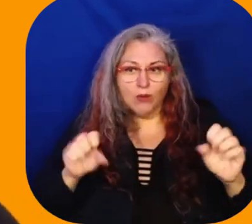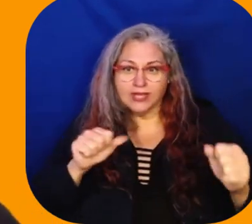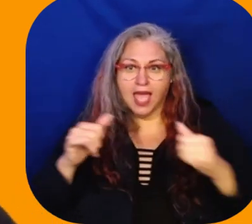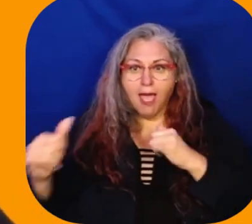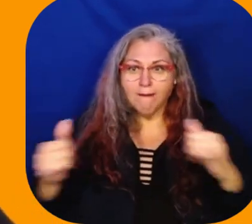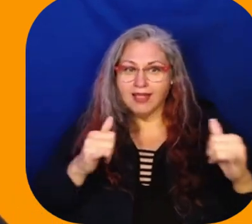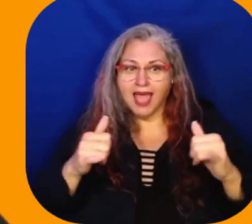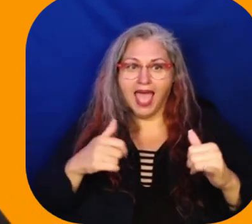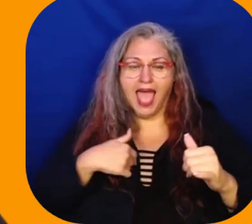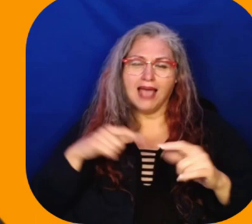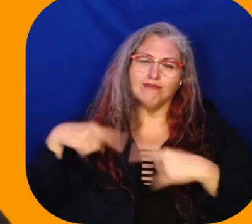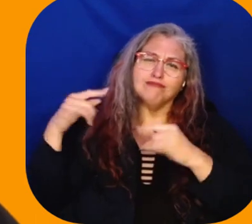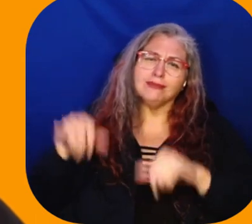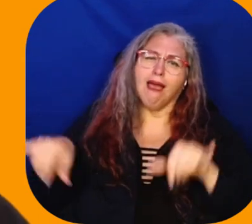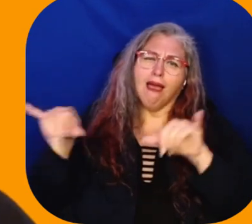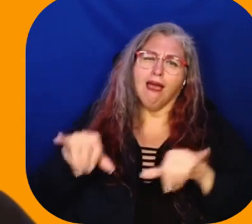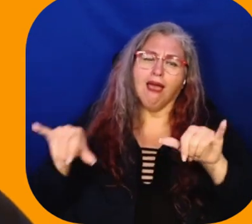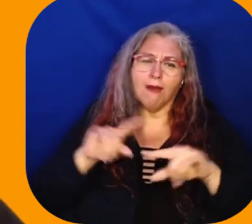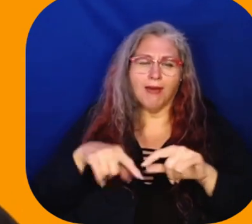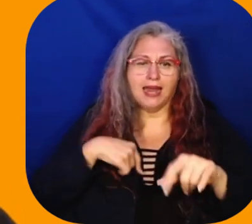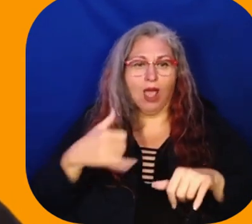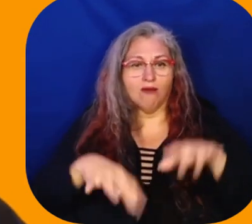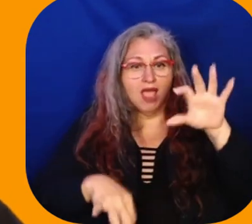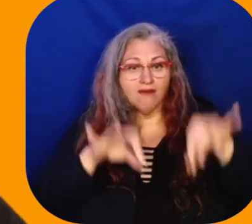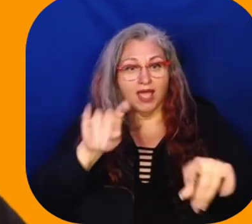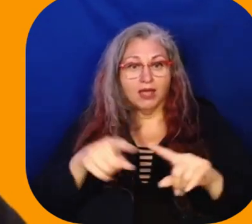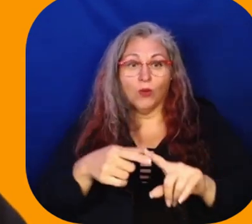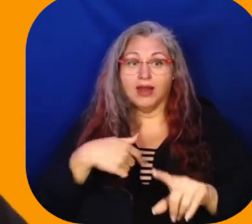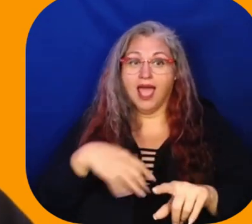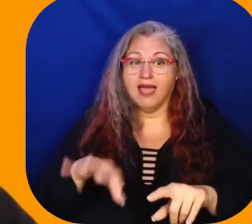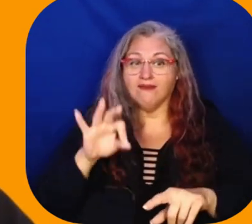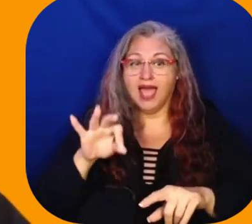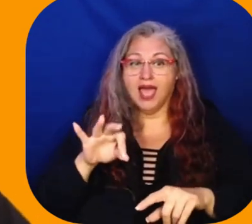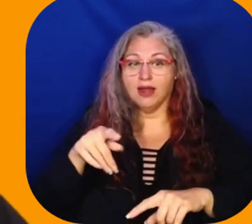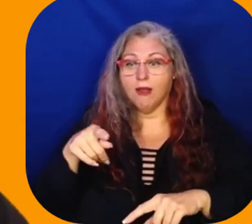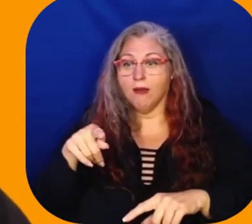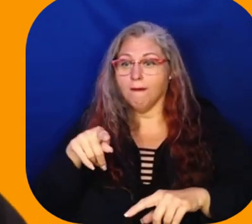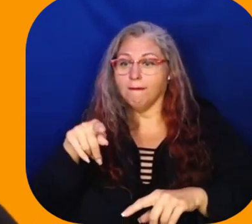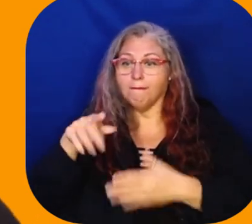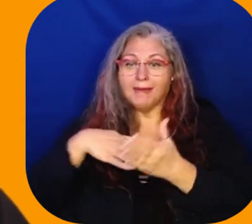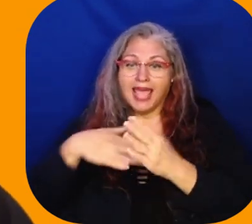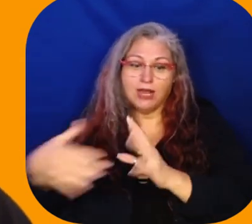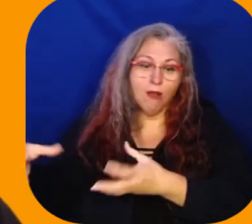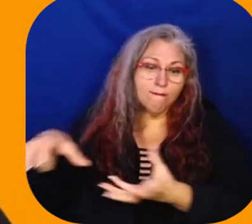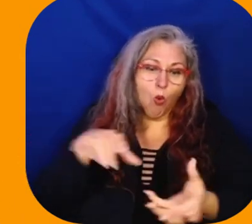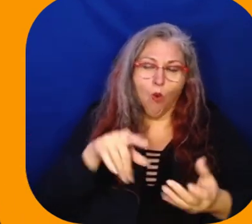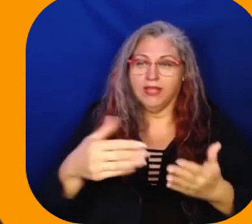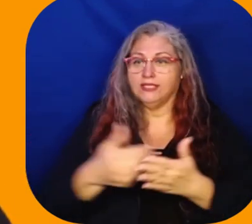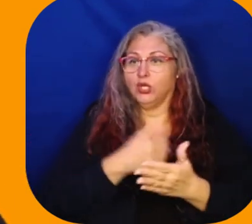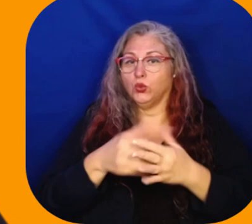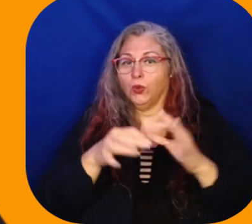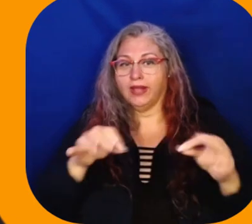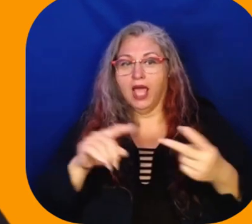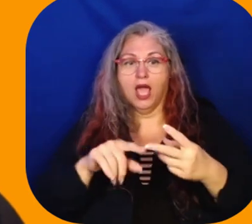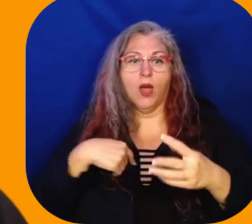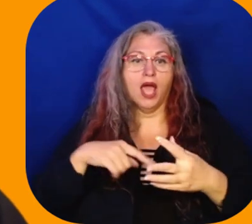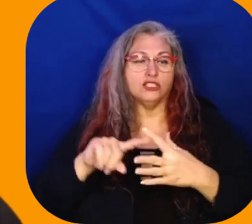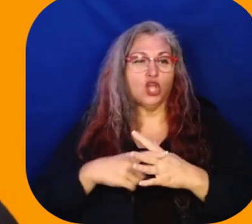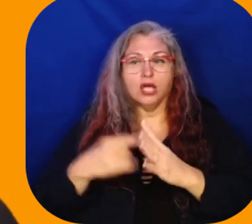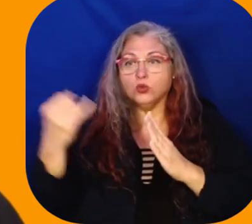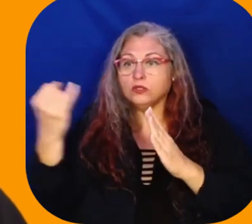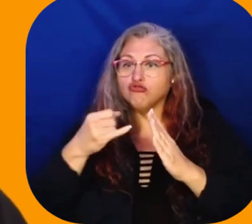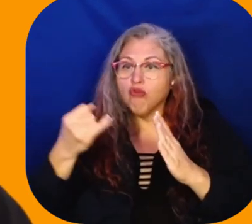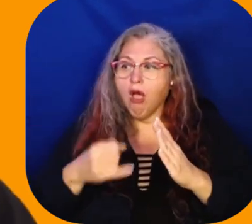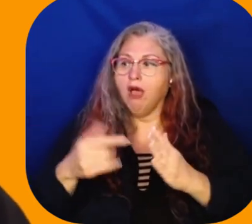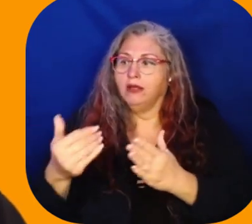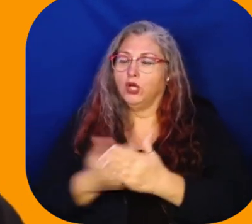time, and I just keep finding, just like when I found pouring paint. That was a new language. When I started drawing, that was another